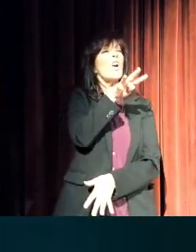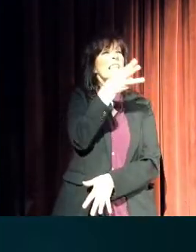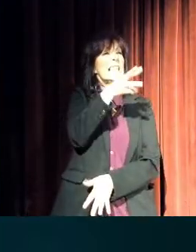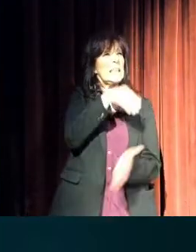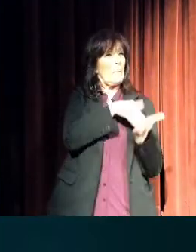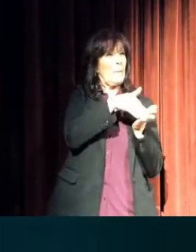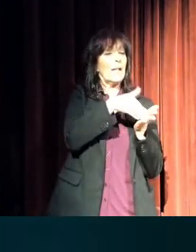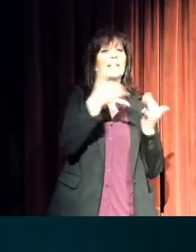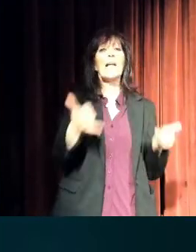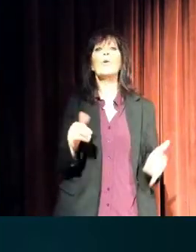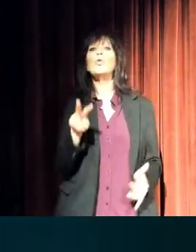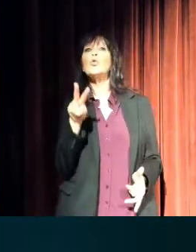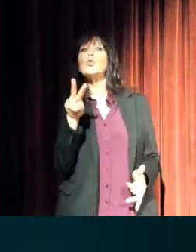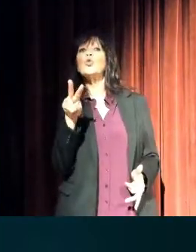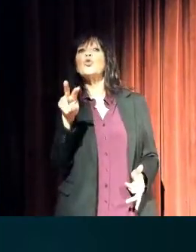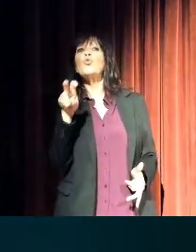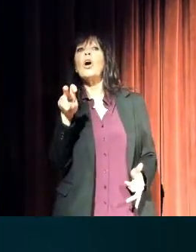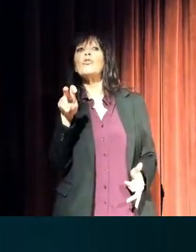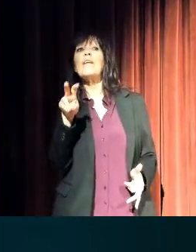$416 million to